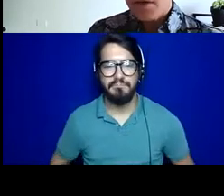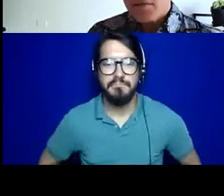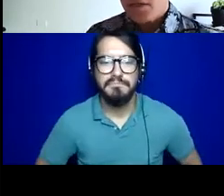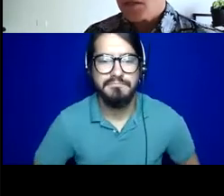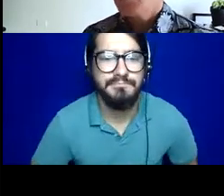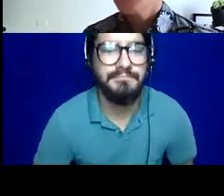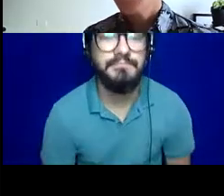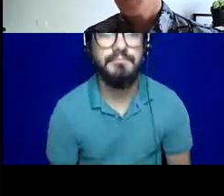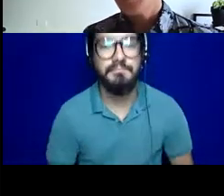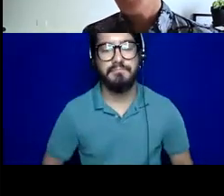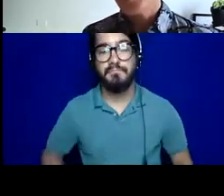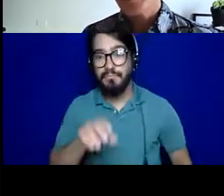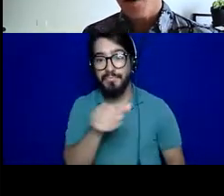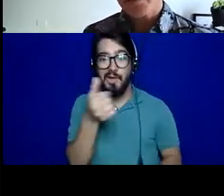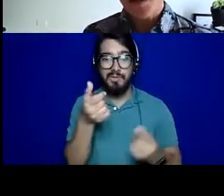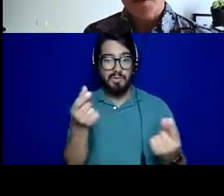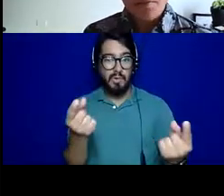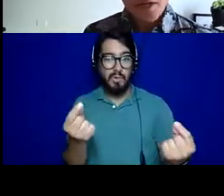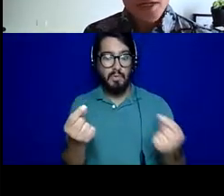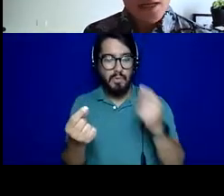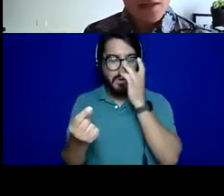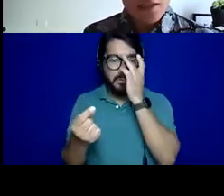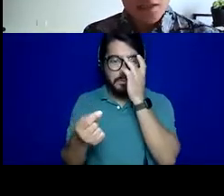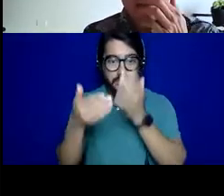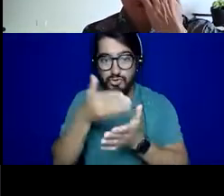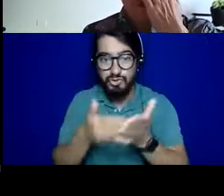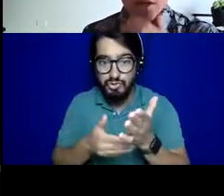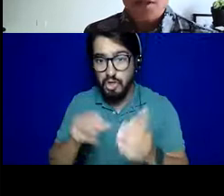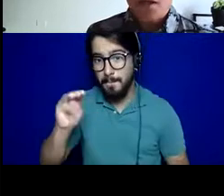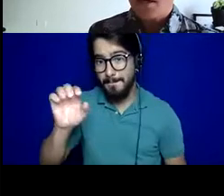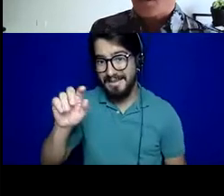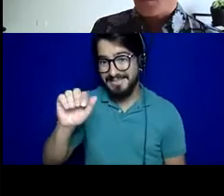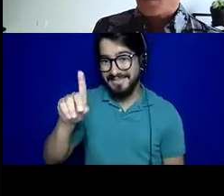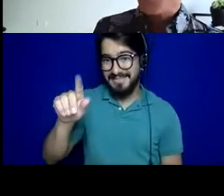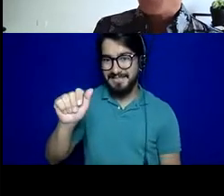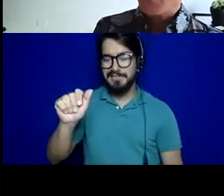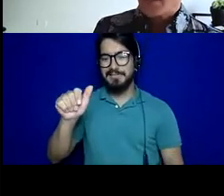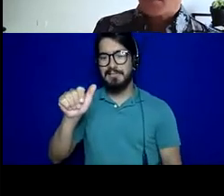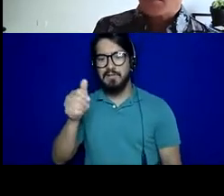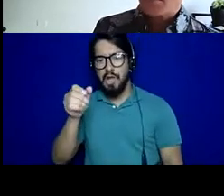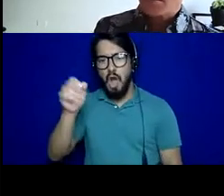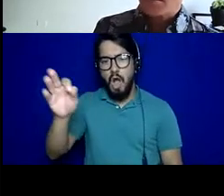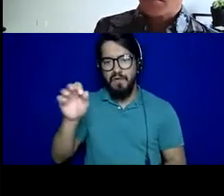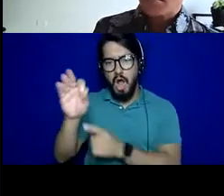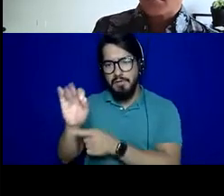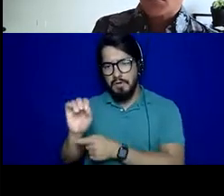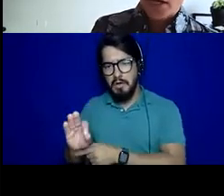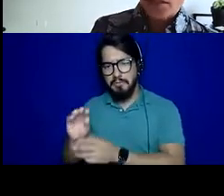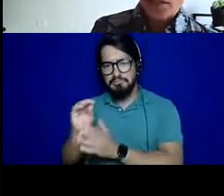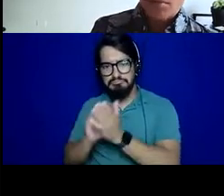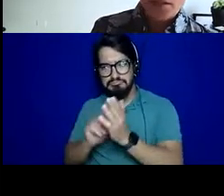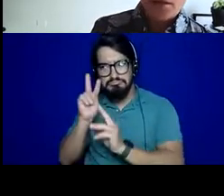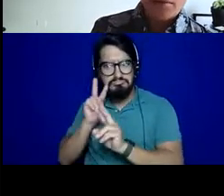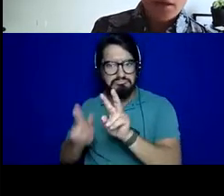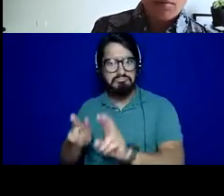Another thing we can do is we can turn off some of the metadata collection in the first place. And the the